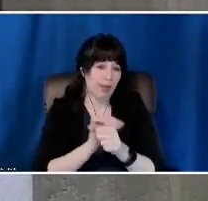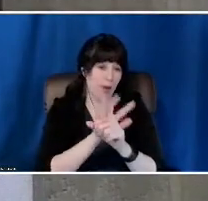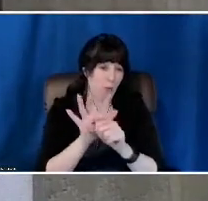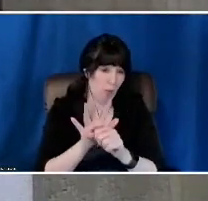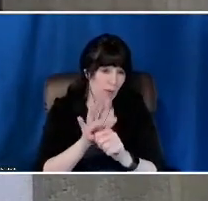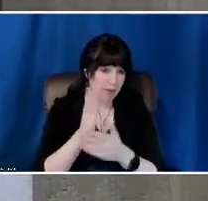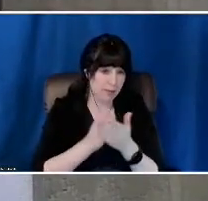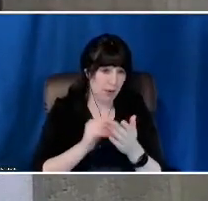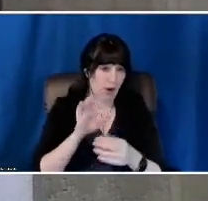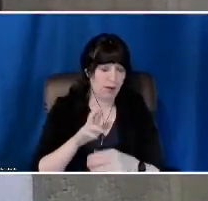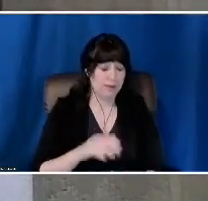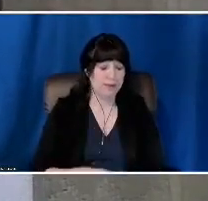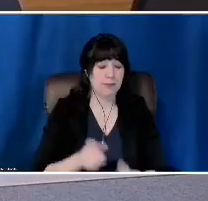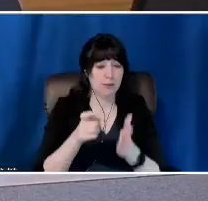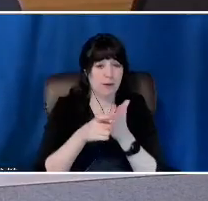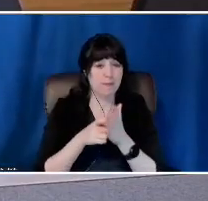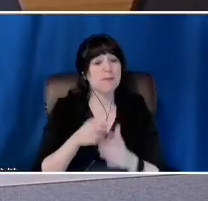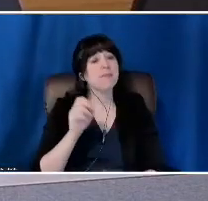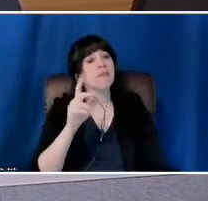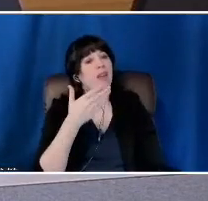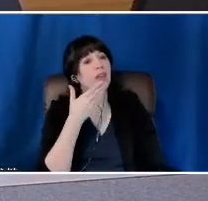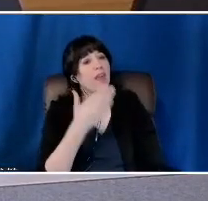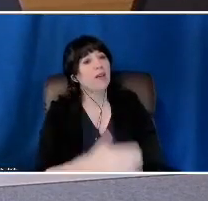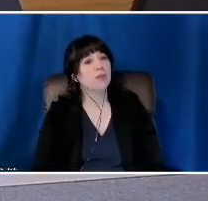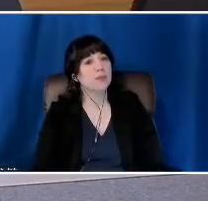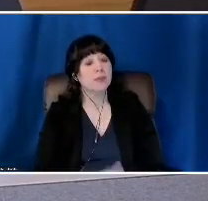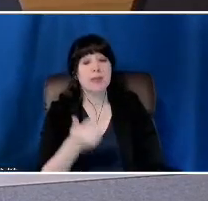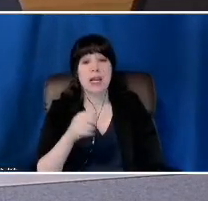you. Any other questions?